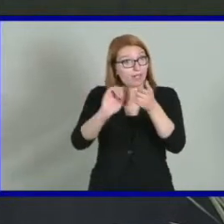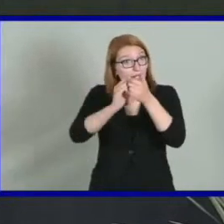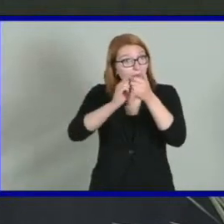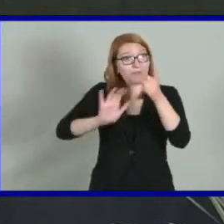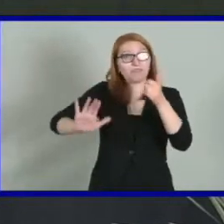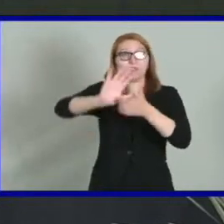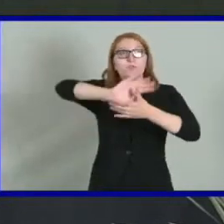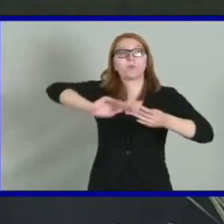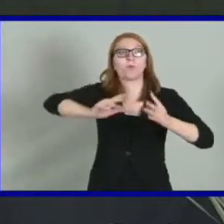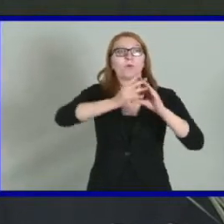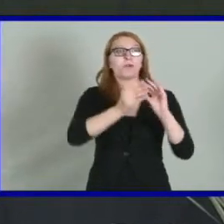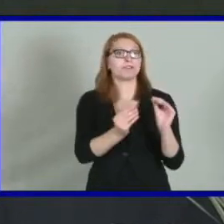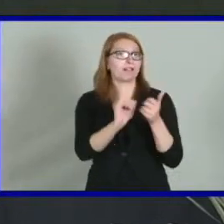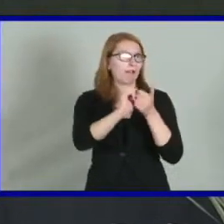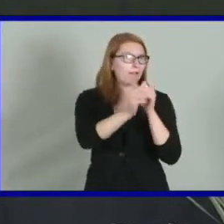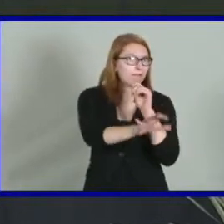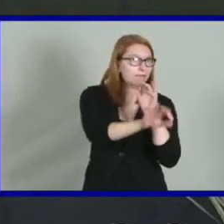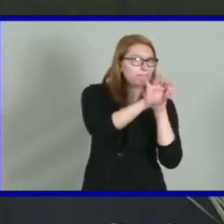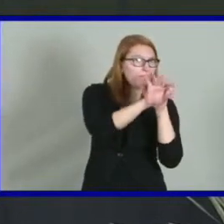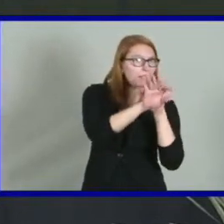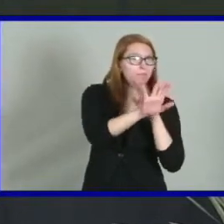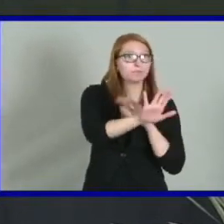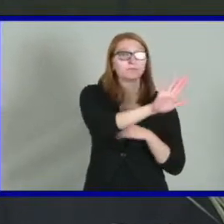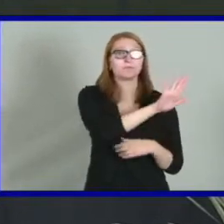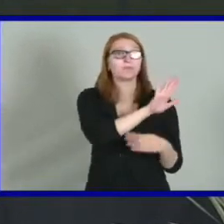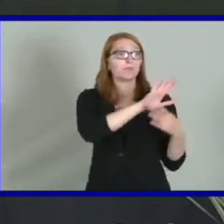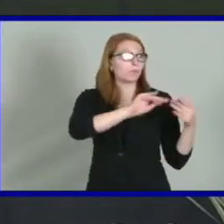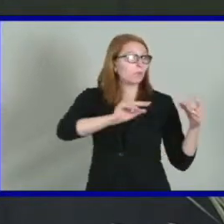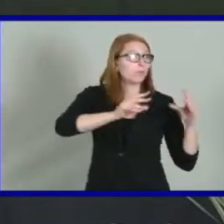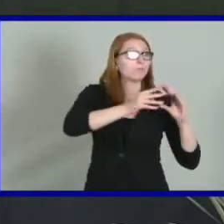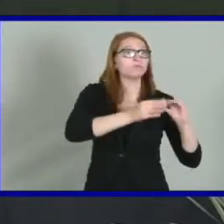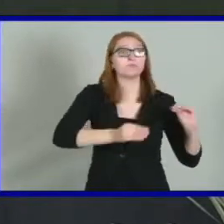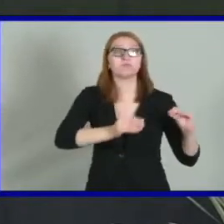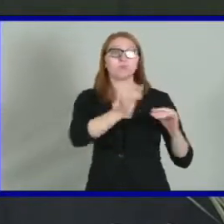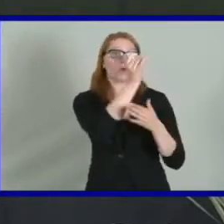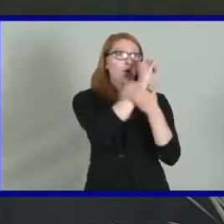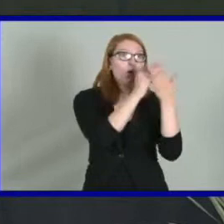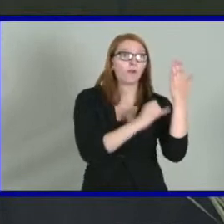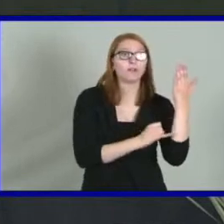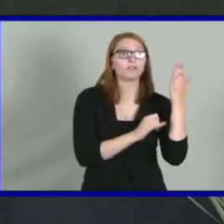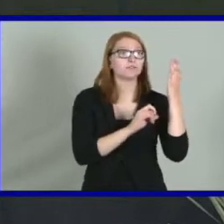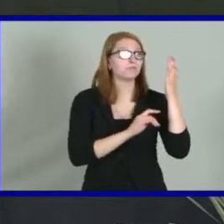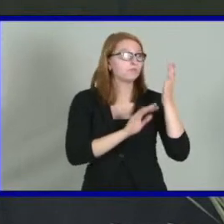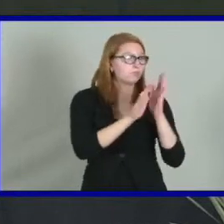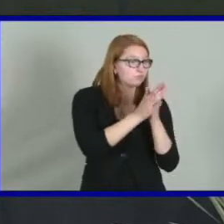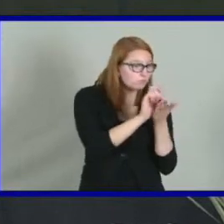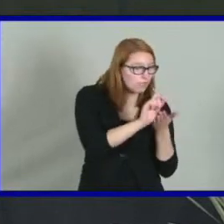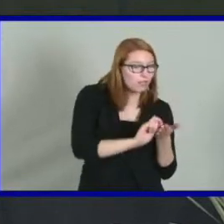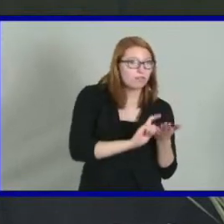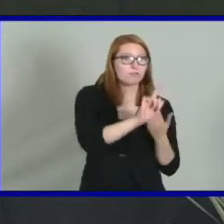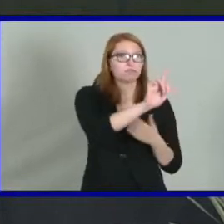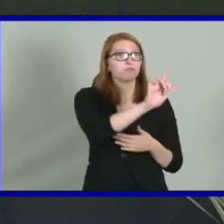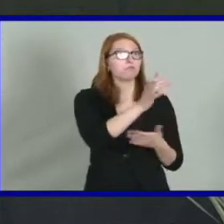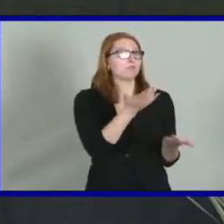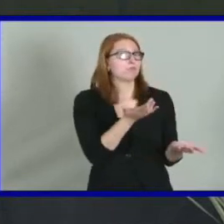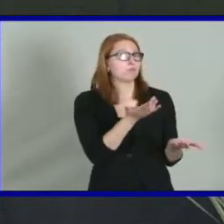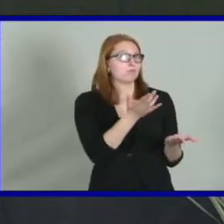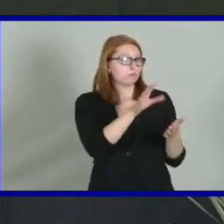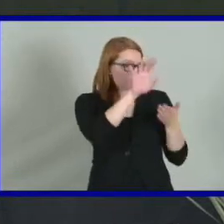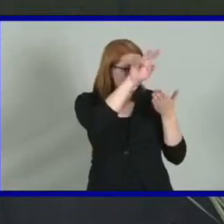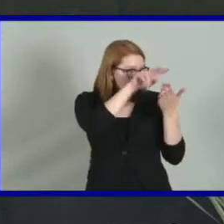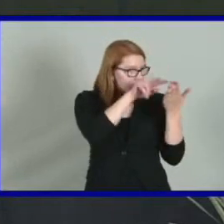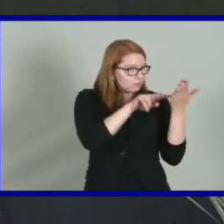their art, in their music, and in their literature. Spend some time with these, then you'll understand.